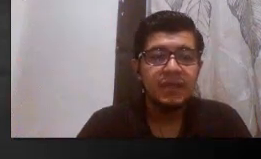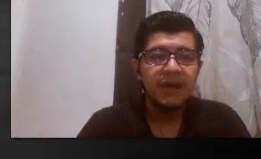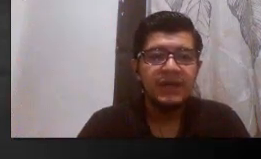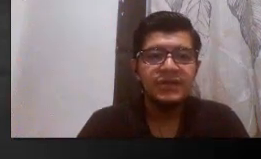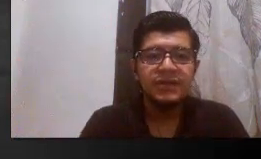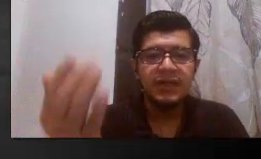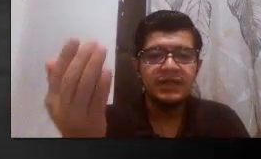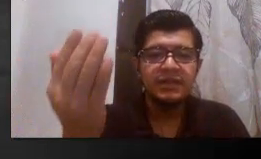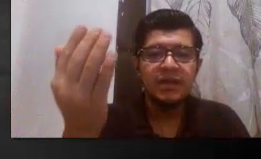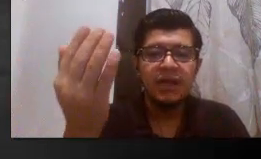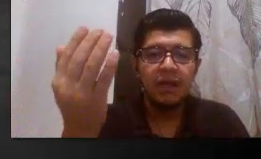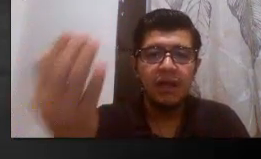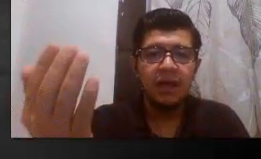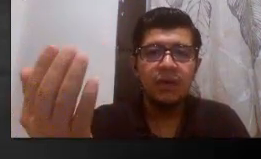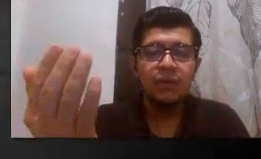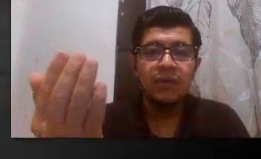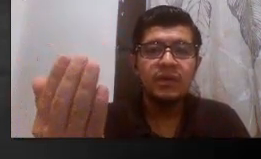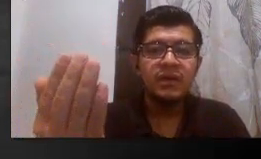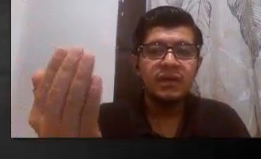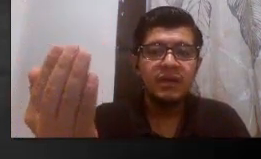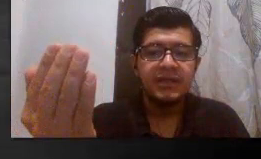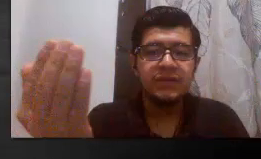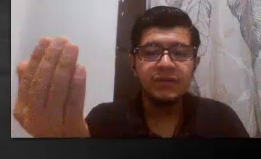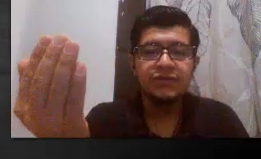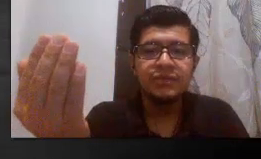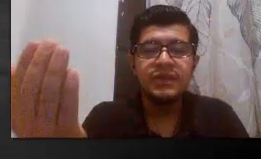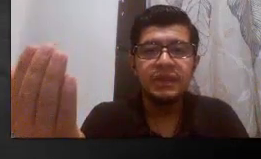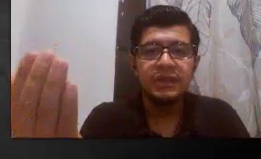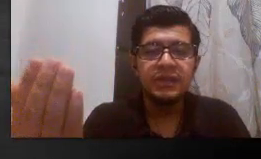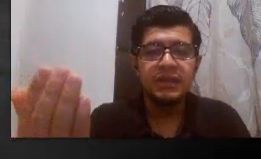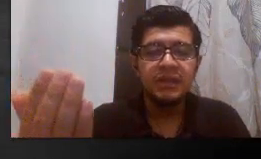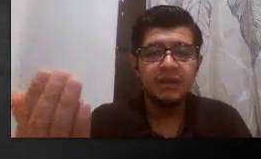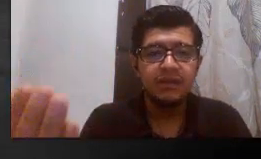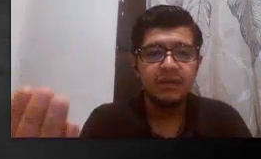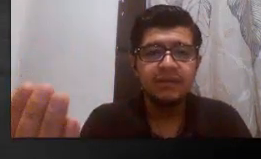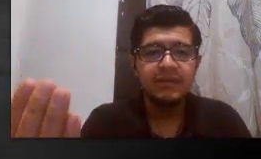and the location is how is going to be